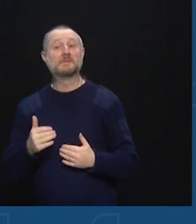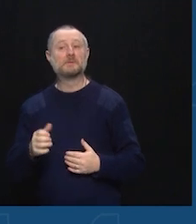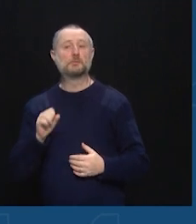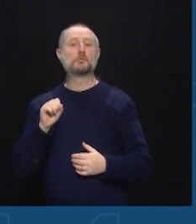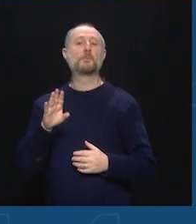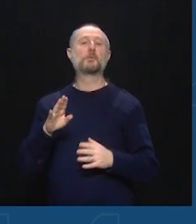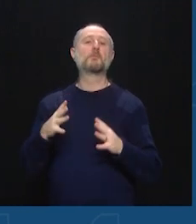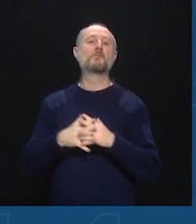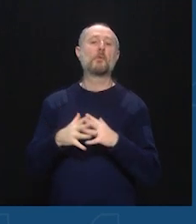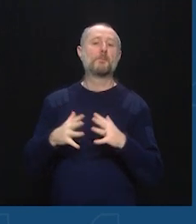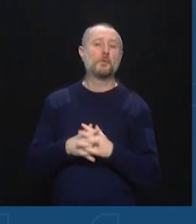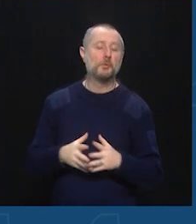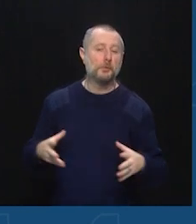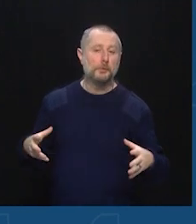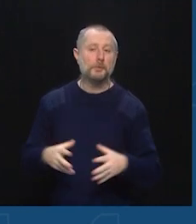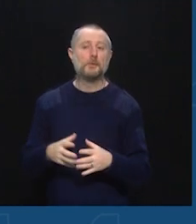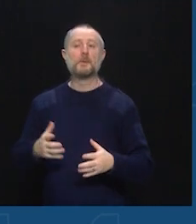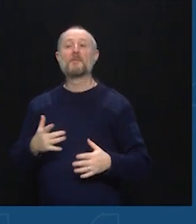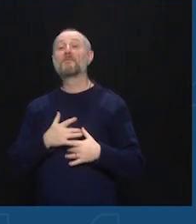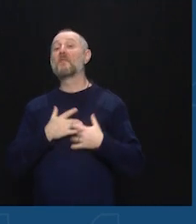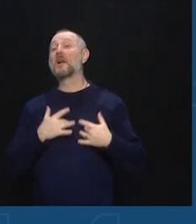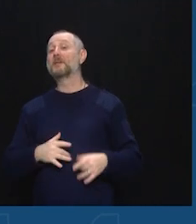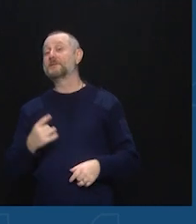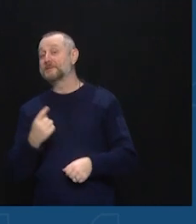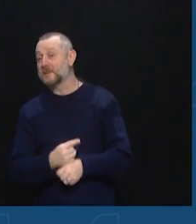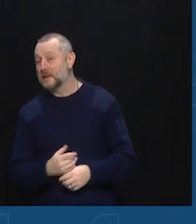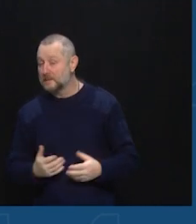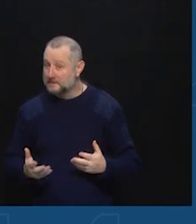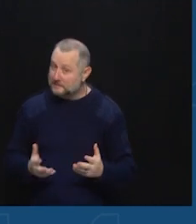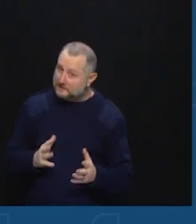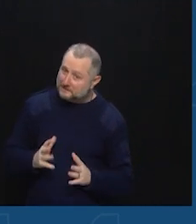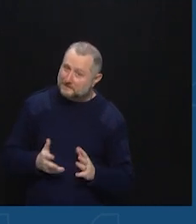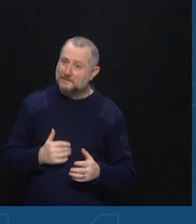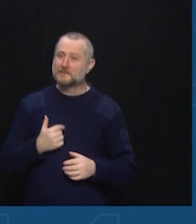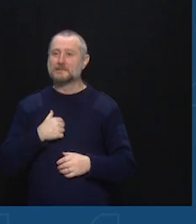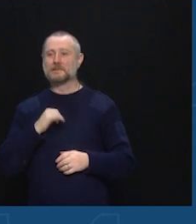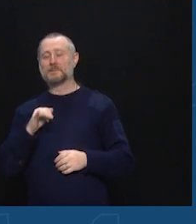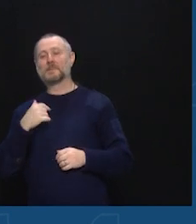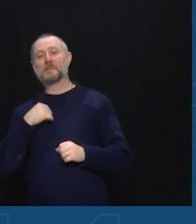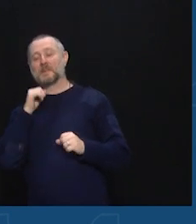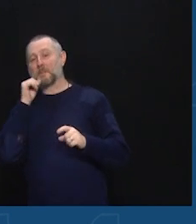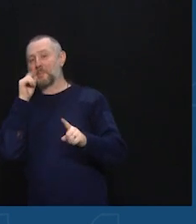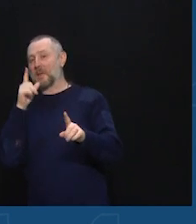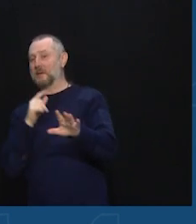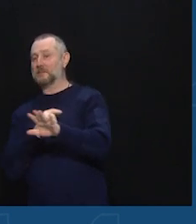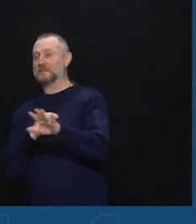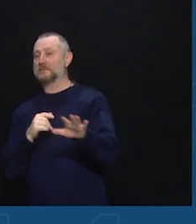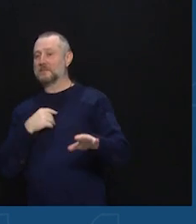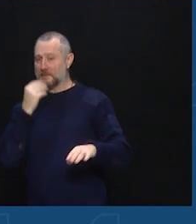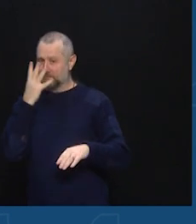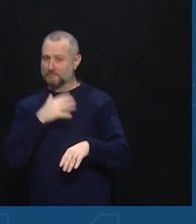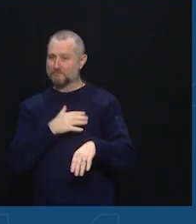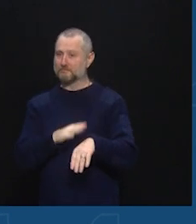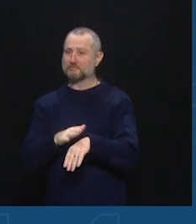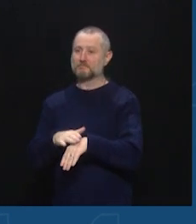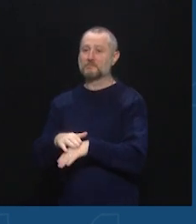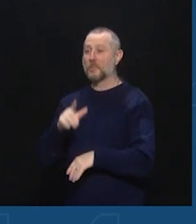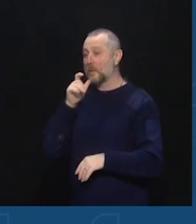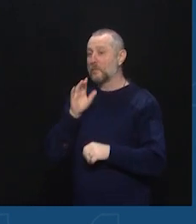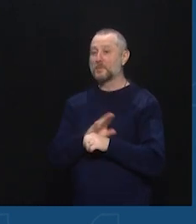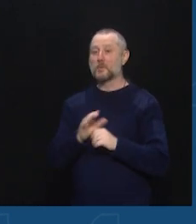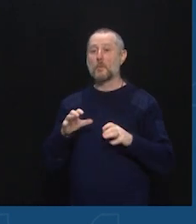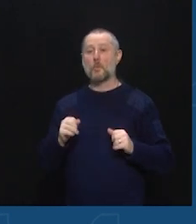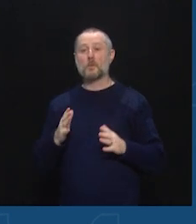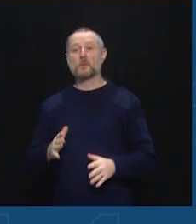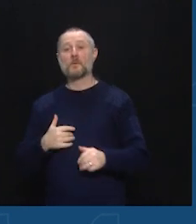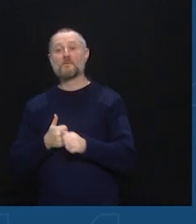will be sort of the tail end of when we are concerned about this. So just be smart about it. New Yorkers, I have to tell you, and all the business owners who've been following what we've been asking to